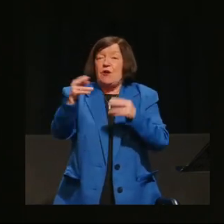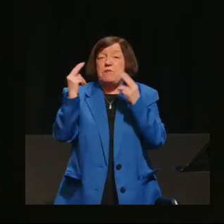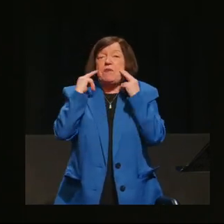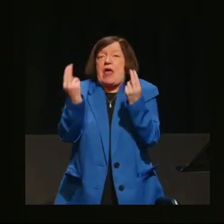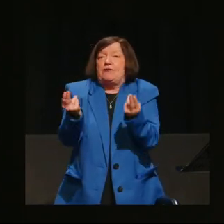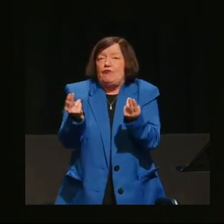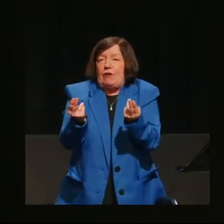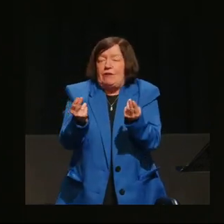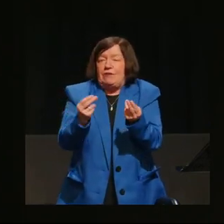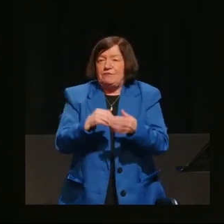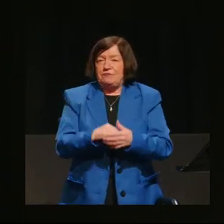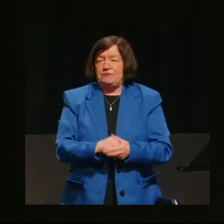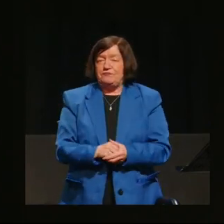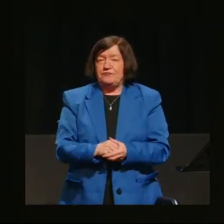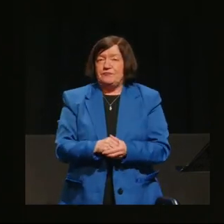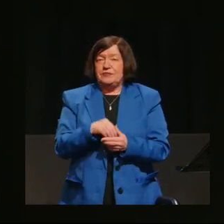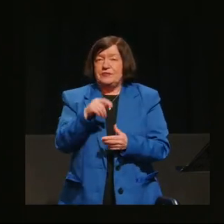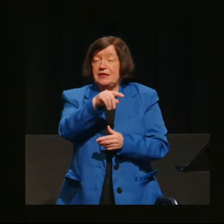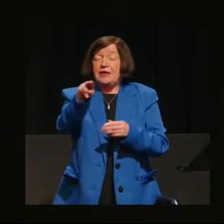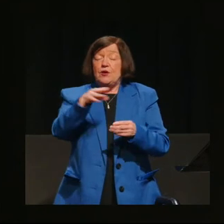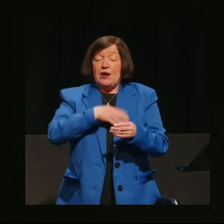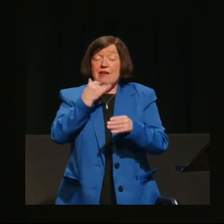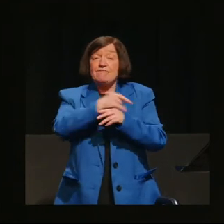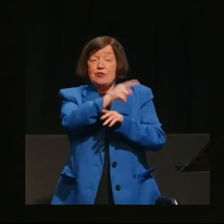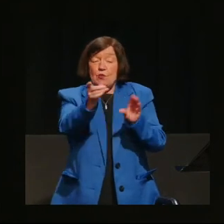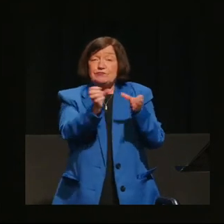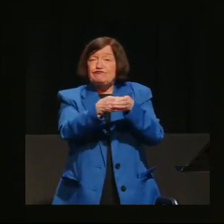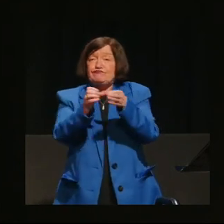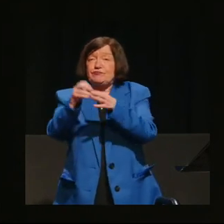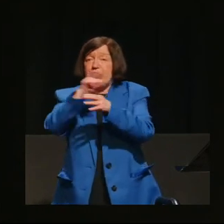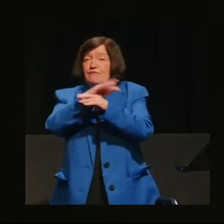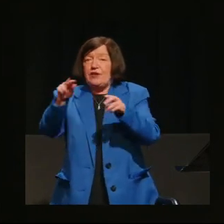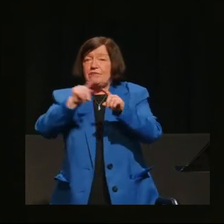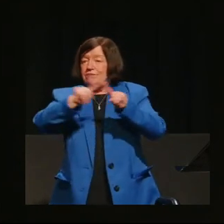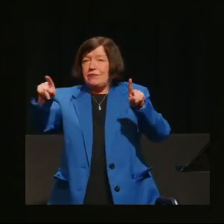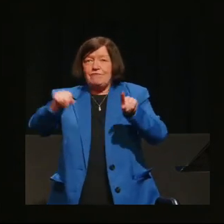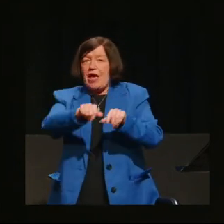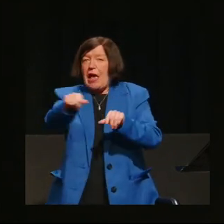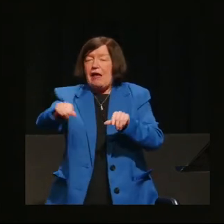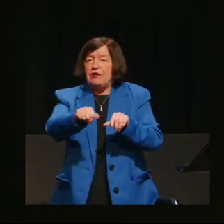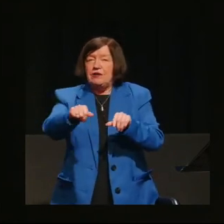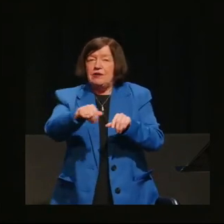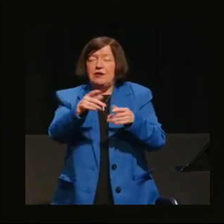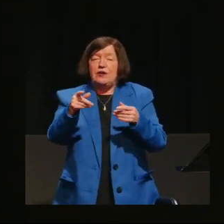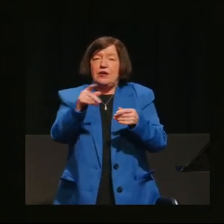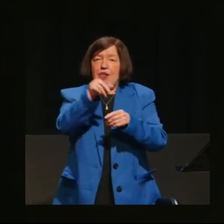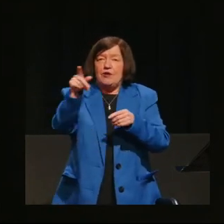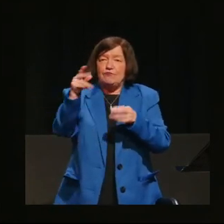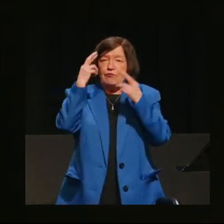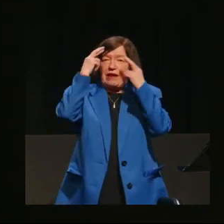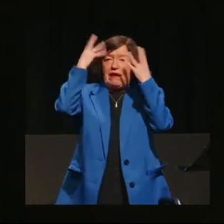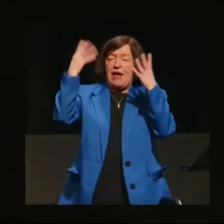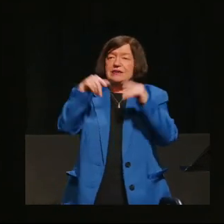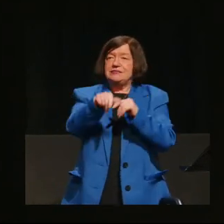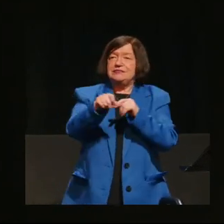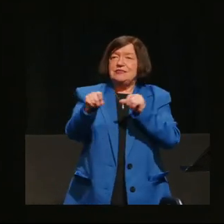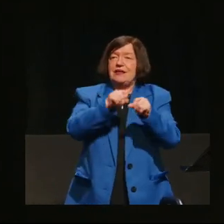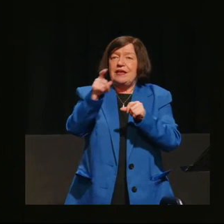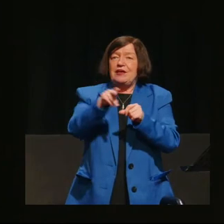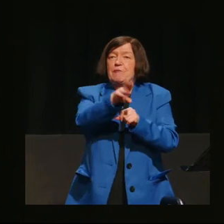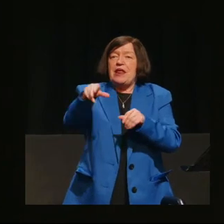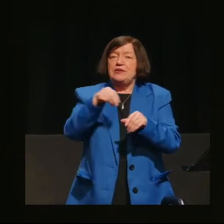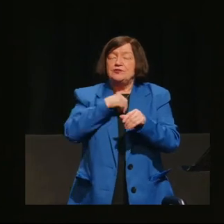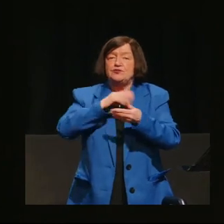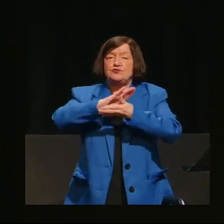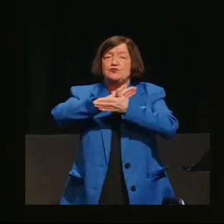causes. The inhabitants of the ghettos, who came from all walks of life, soon realized that the ghettos served as a place